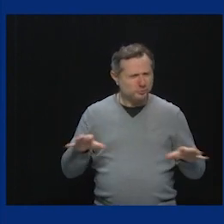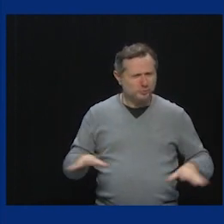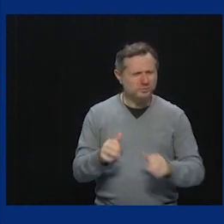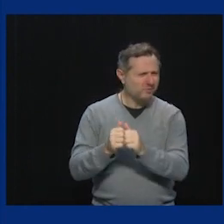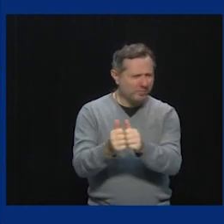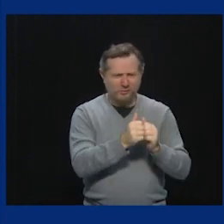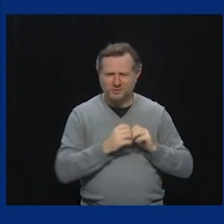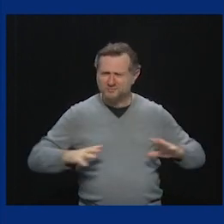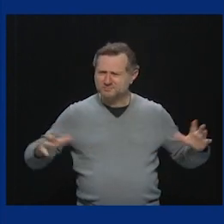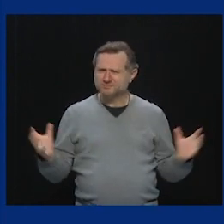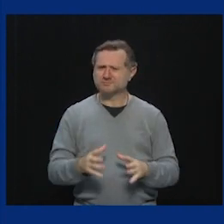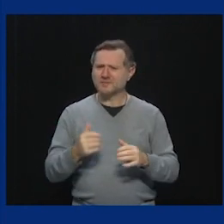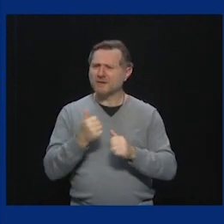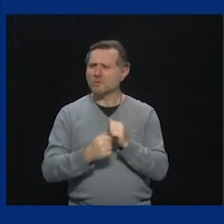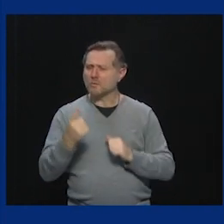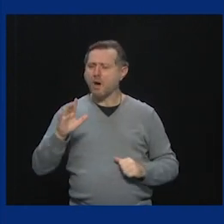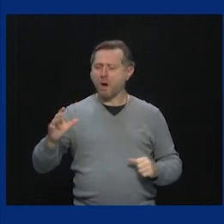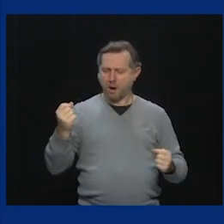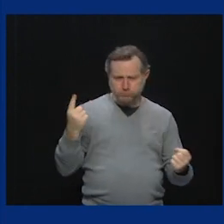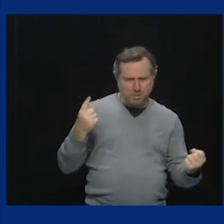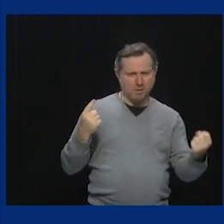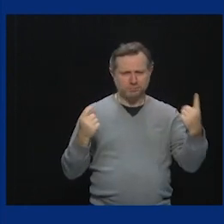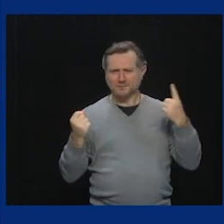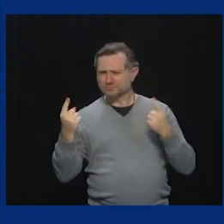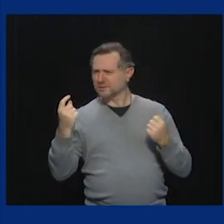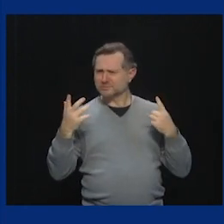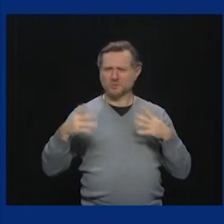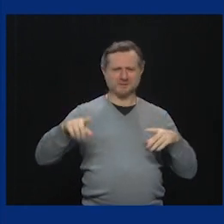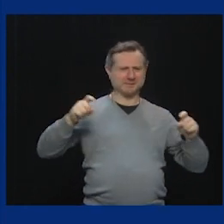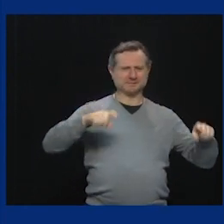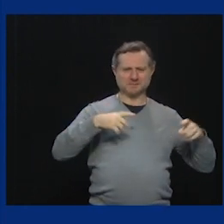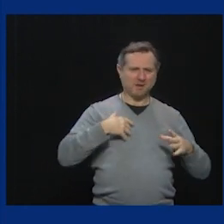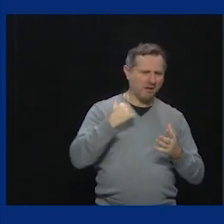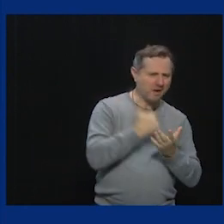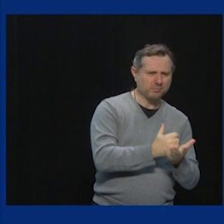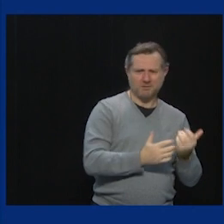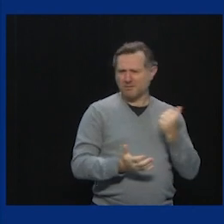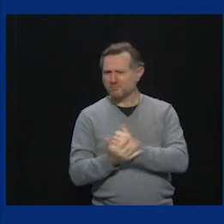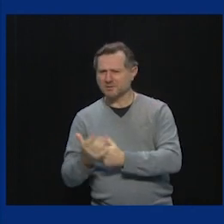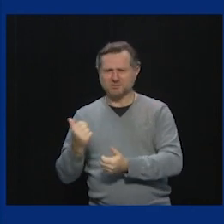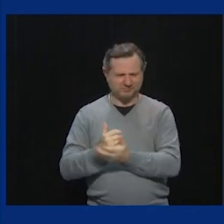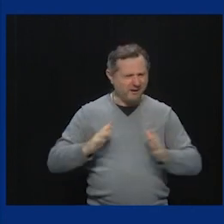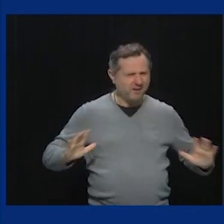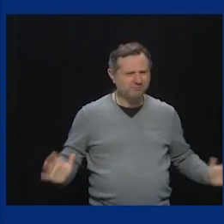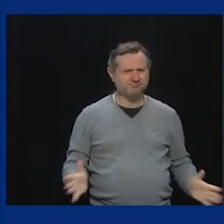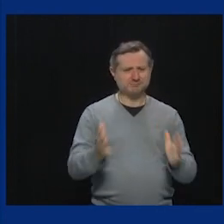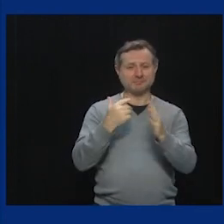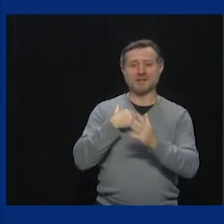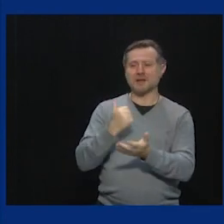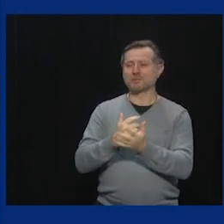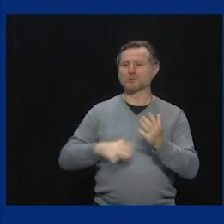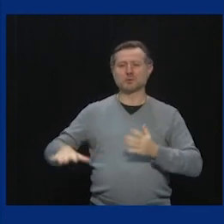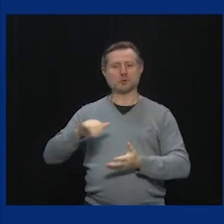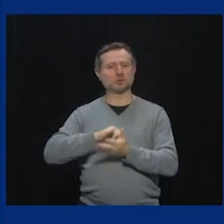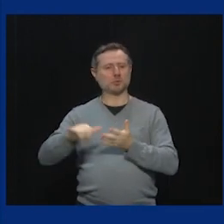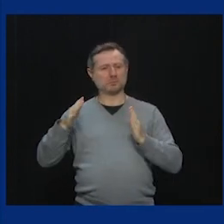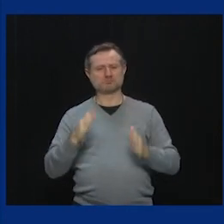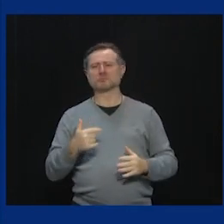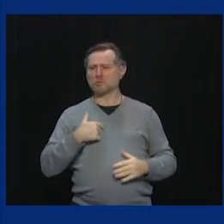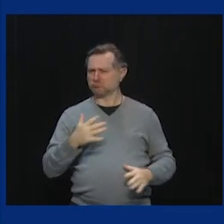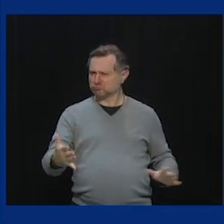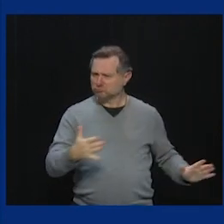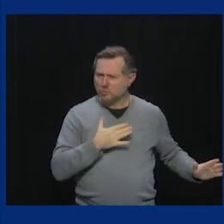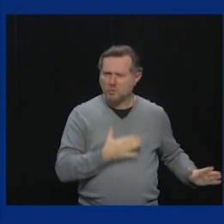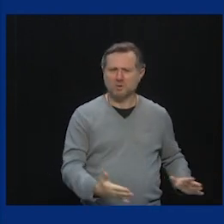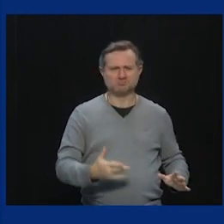of the mandate, who are willing to help their fellow New Yorkers. And that's what I love so much about this state, the willingness to do whatever it takes to